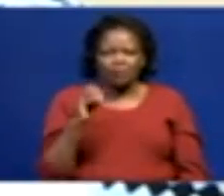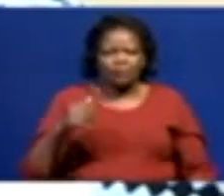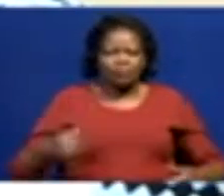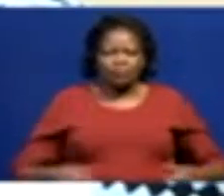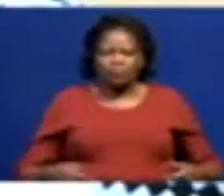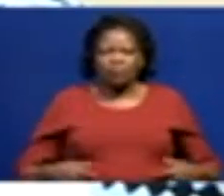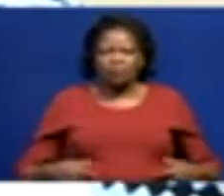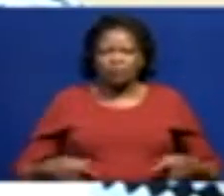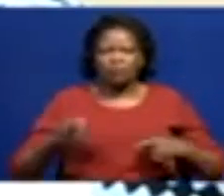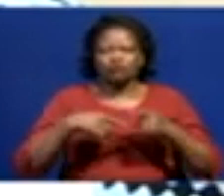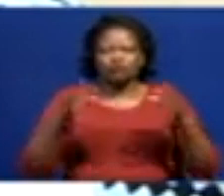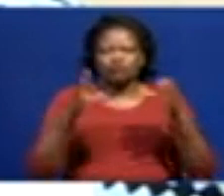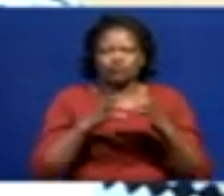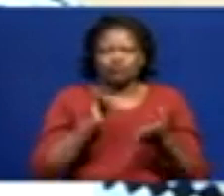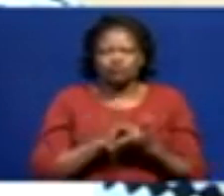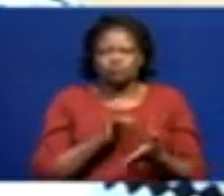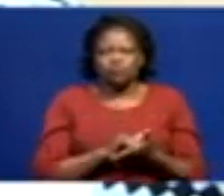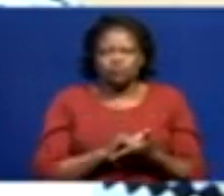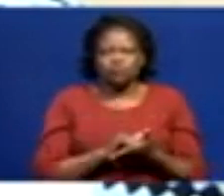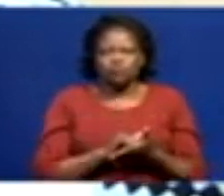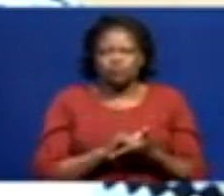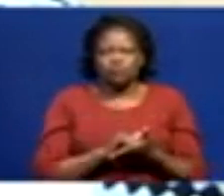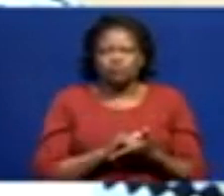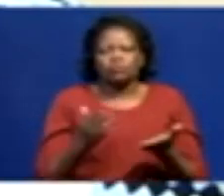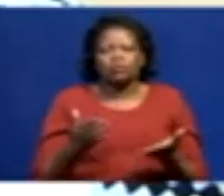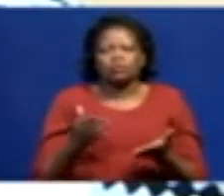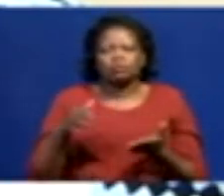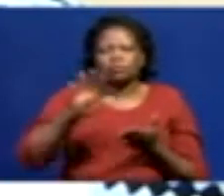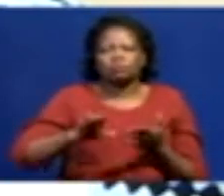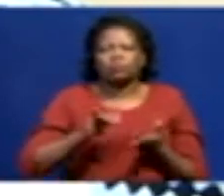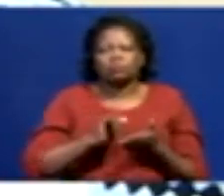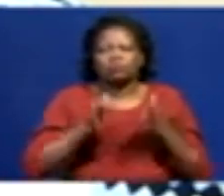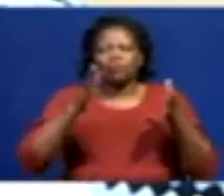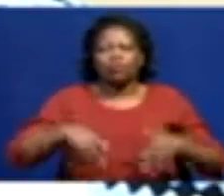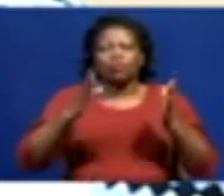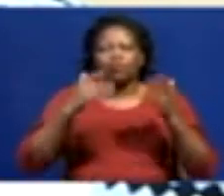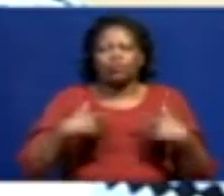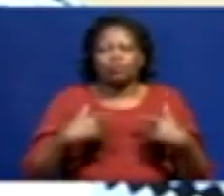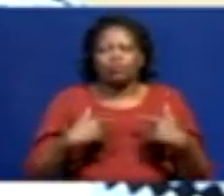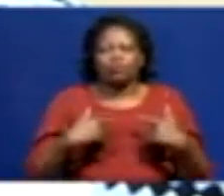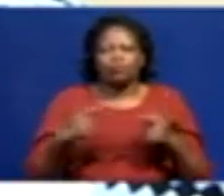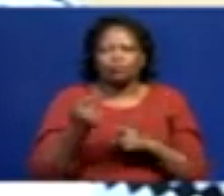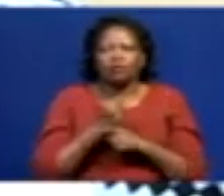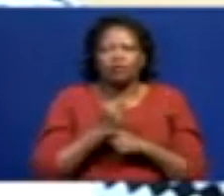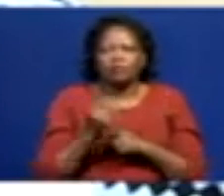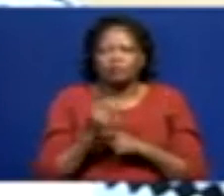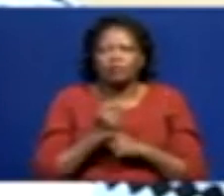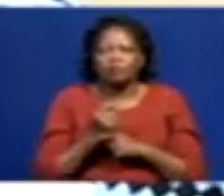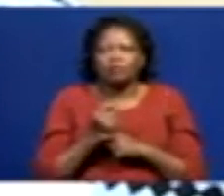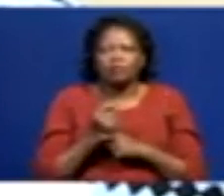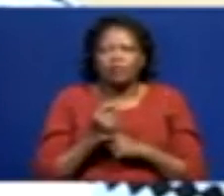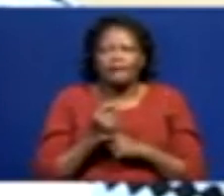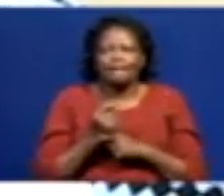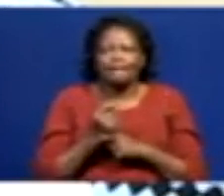from communities that are, for example, along the corridor where this major road is coming, to be trained in